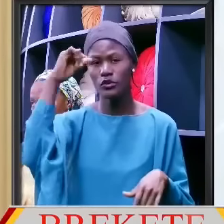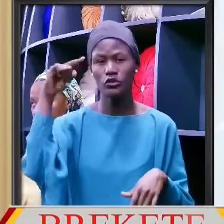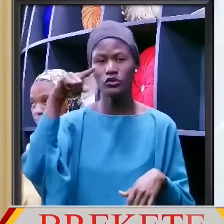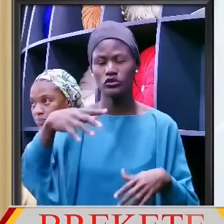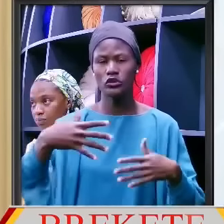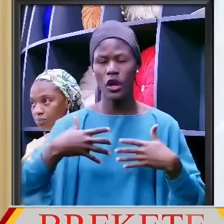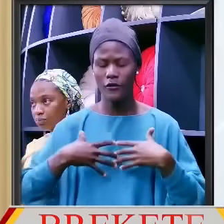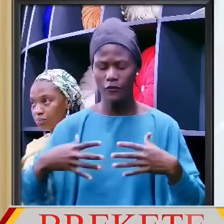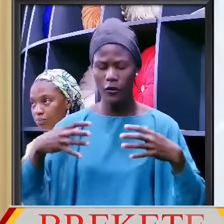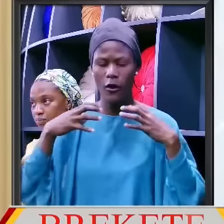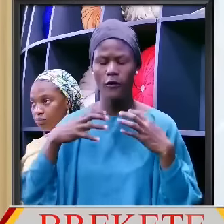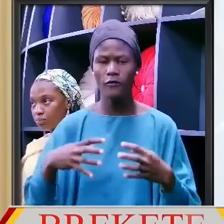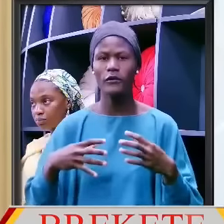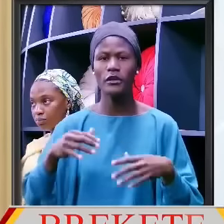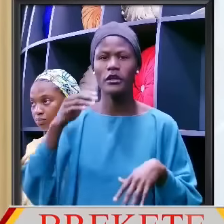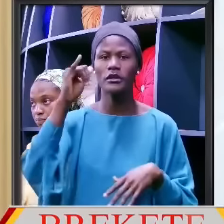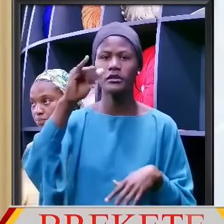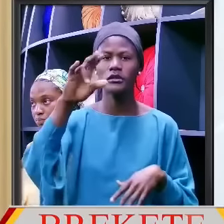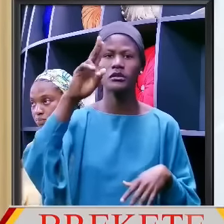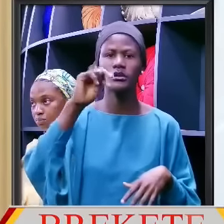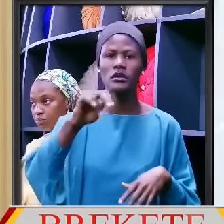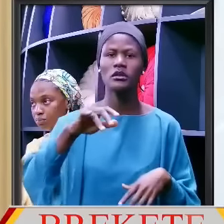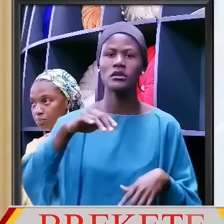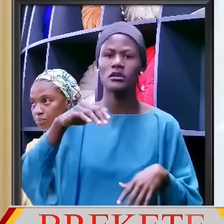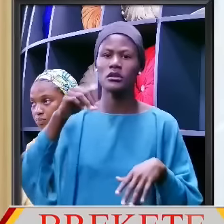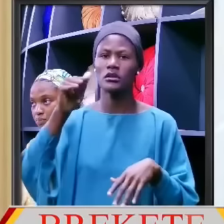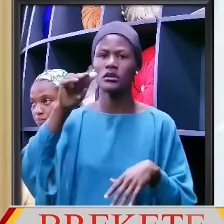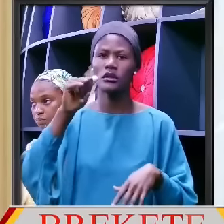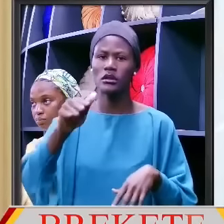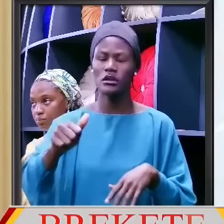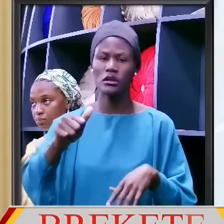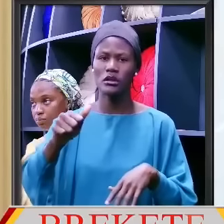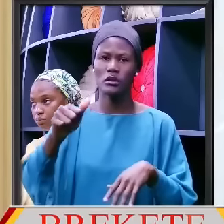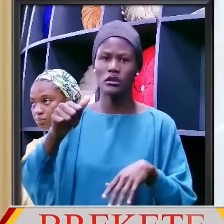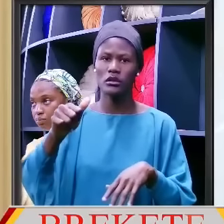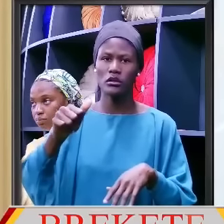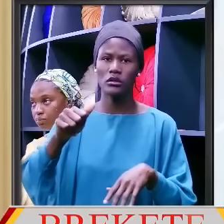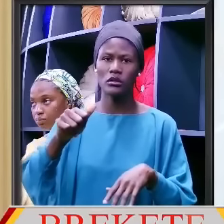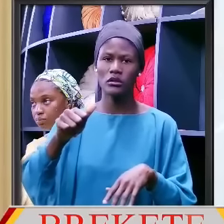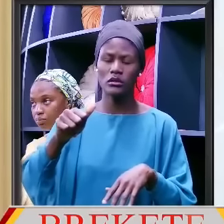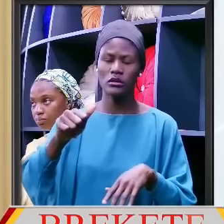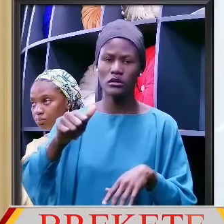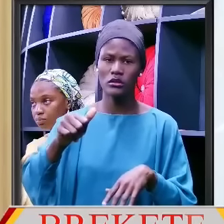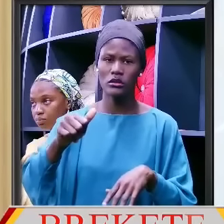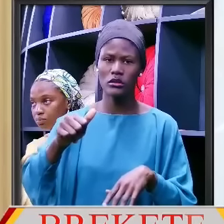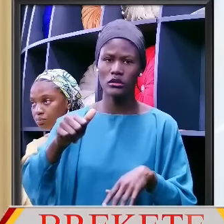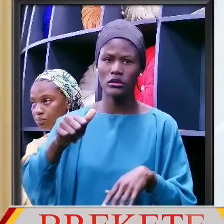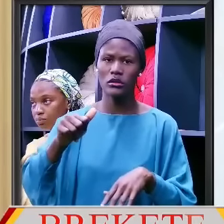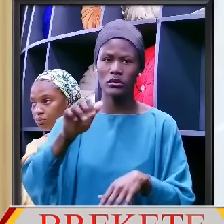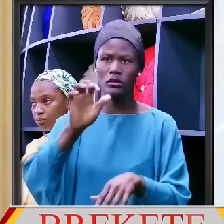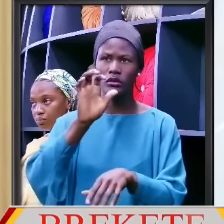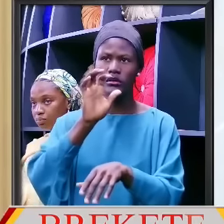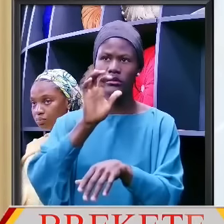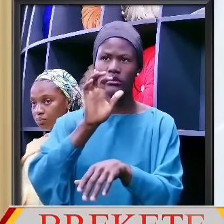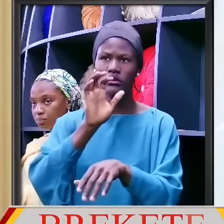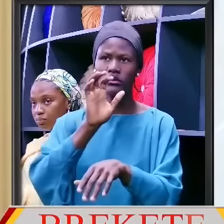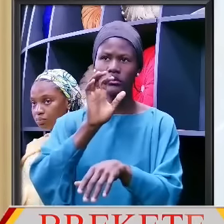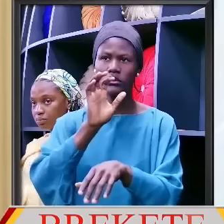because you get confidence in a Christian where you Bishop Hassan Machukuka, very